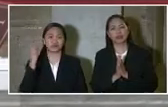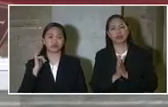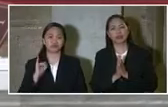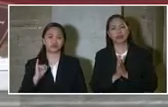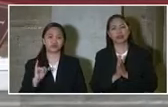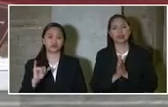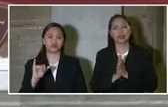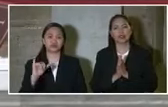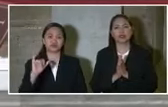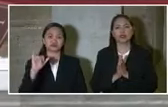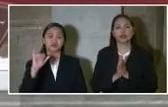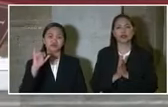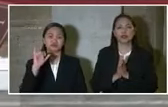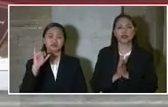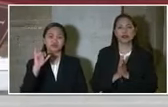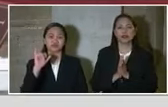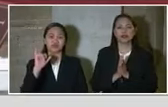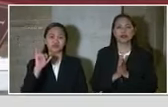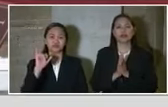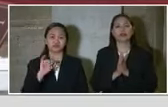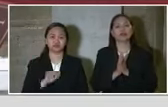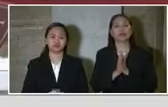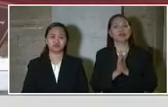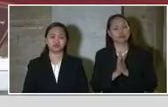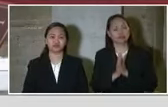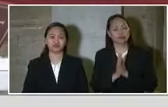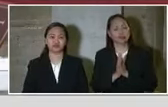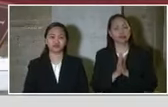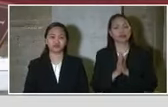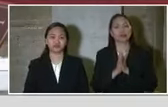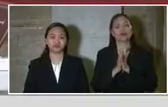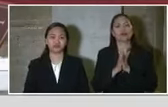forever and ever.